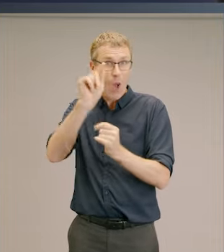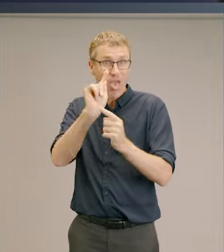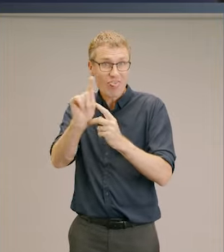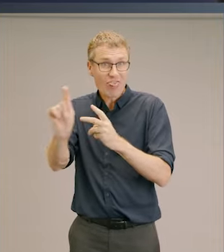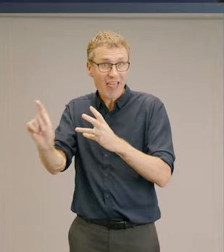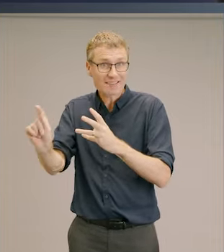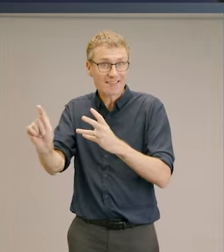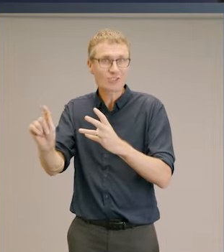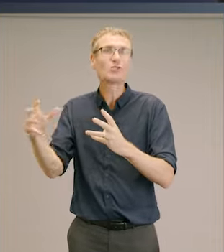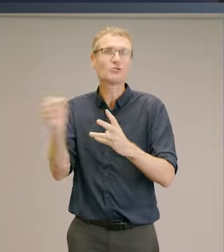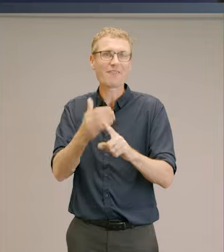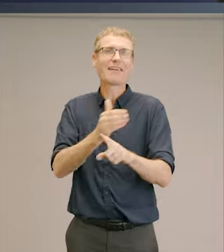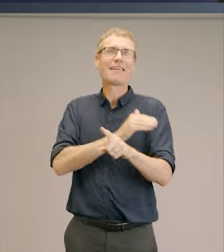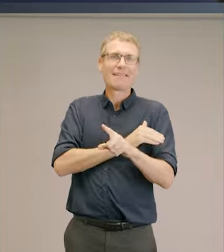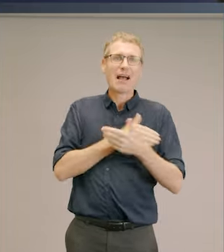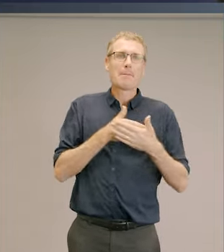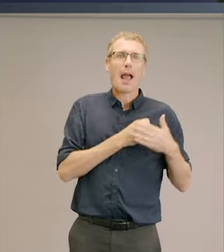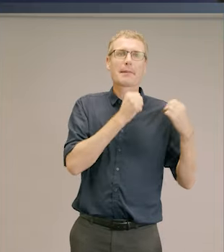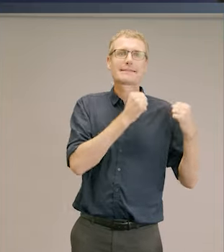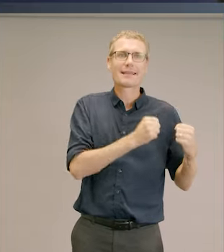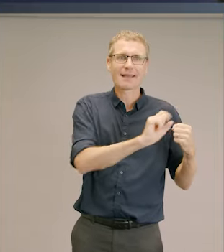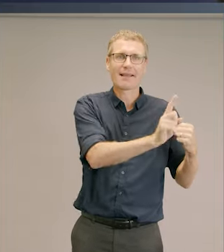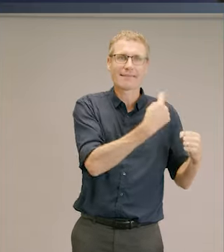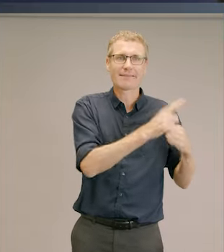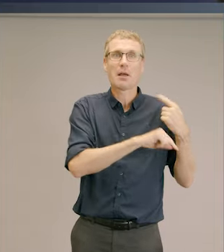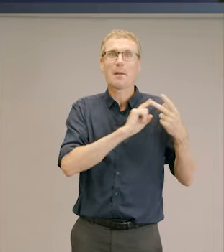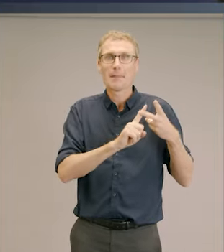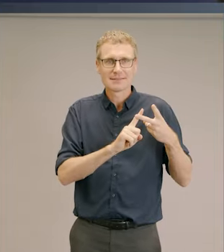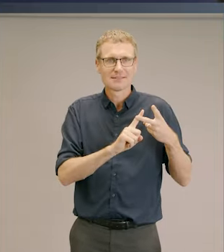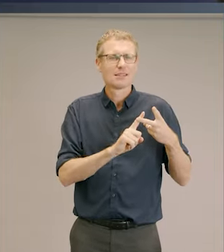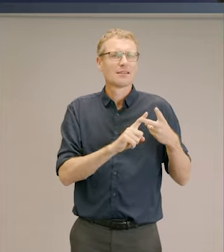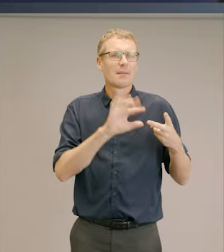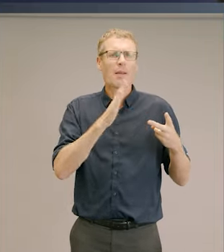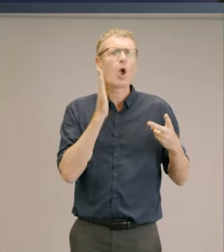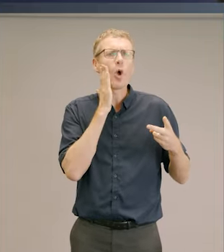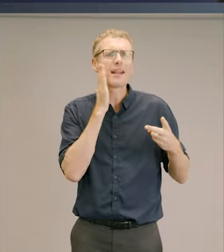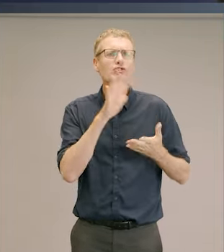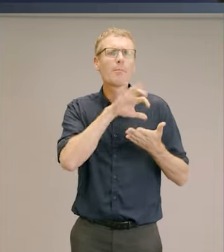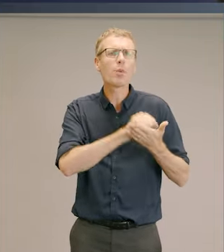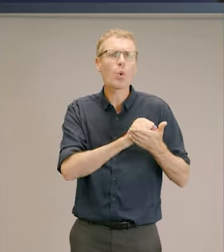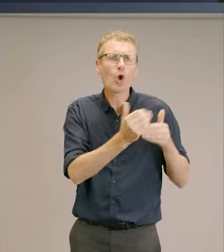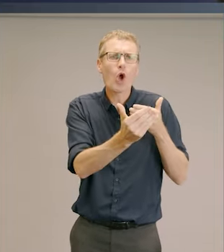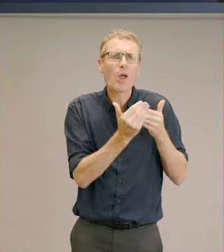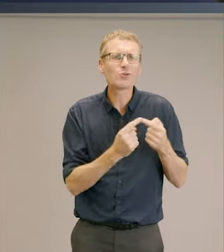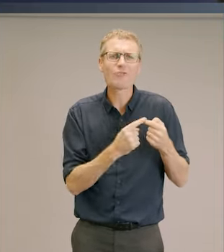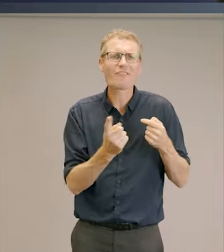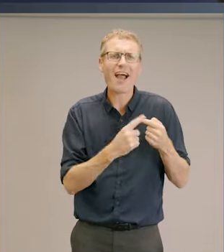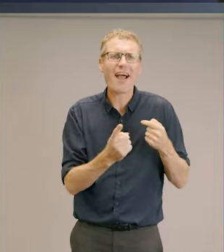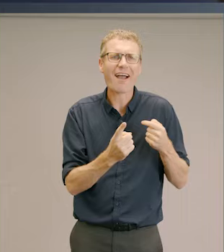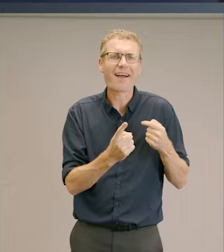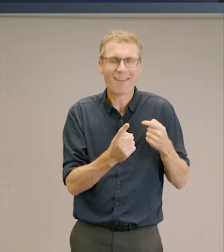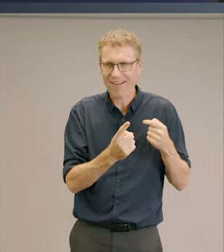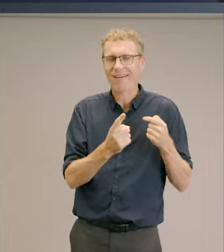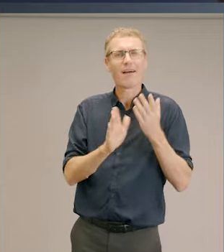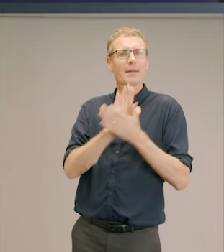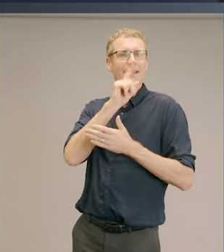was to come, we would have got a babysitter for sure. We would have chosen to stay somewhere nearby, and we would have made full use of this incredible